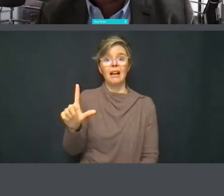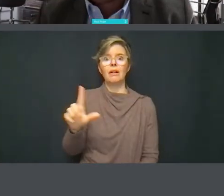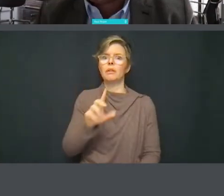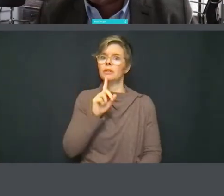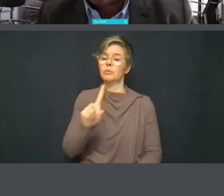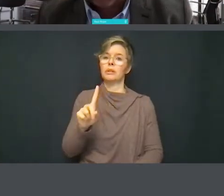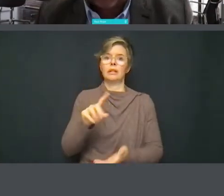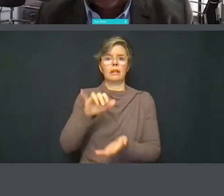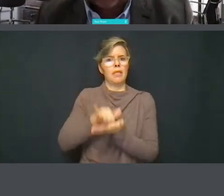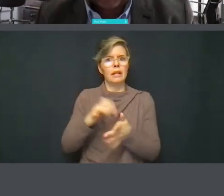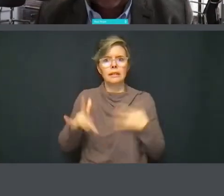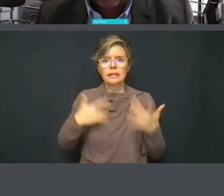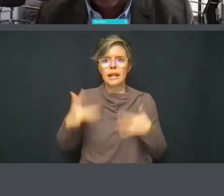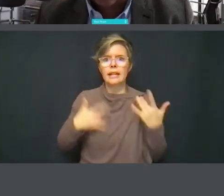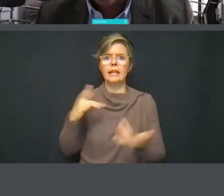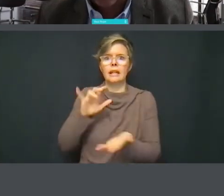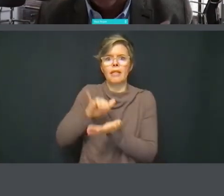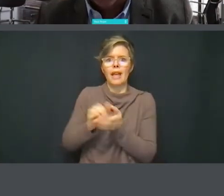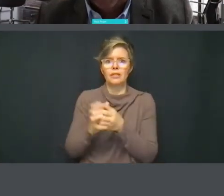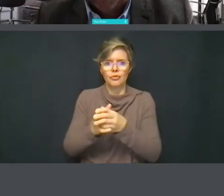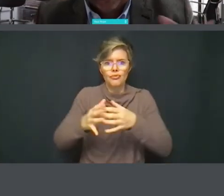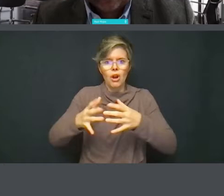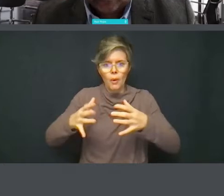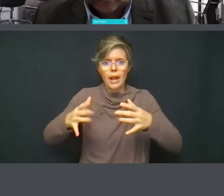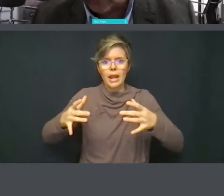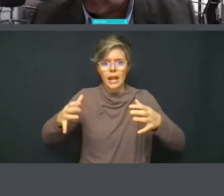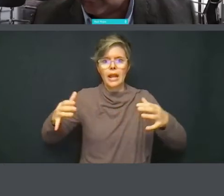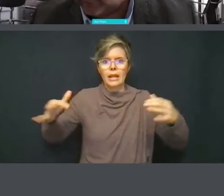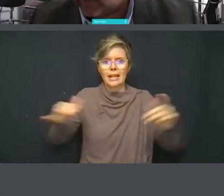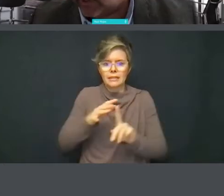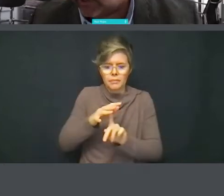growing. I think you're starting to see more and more